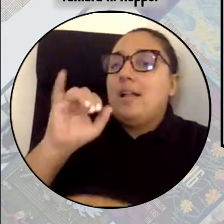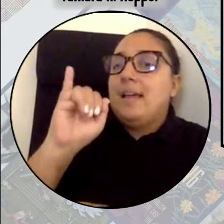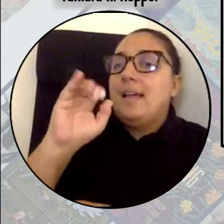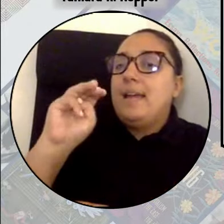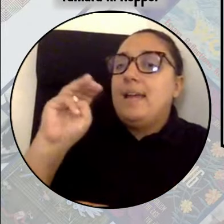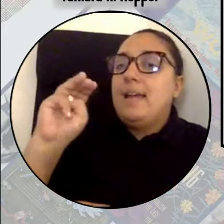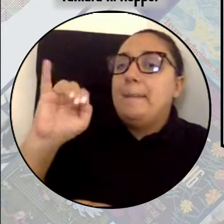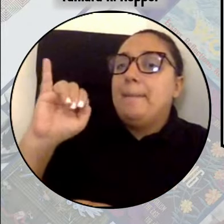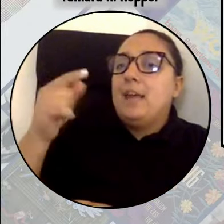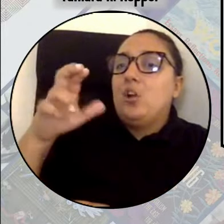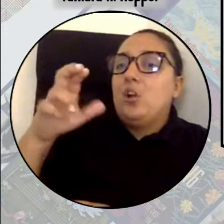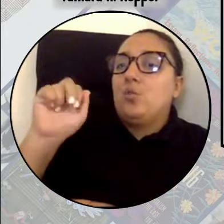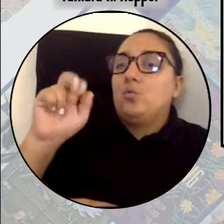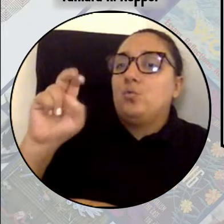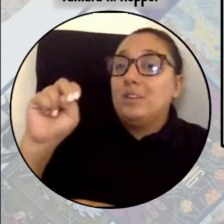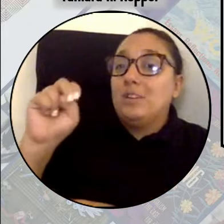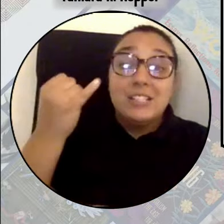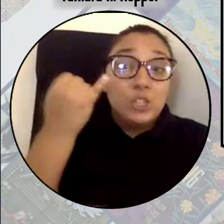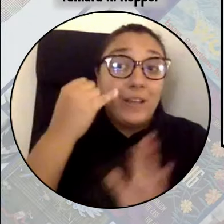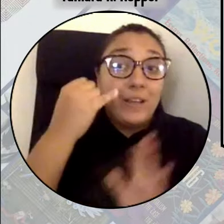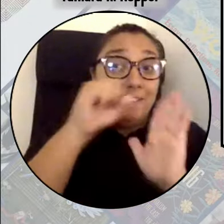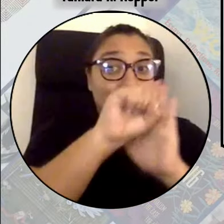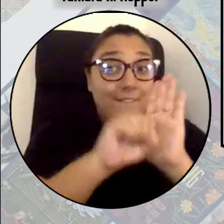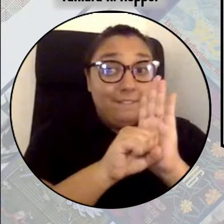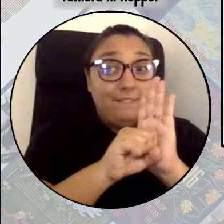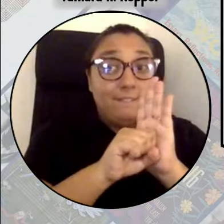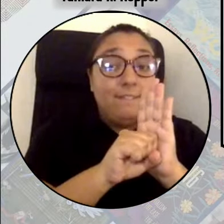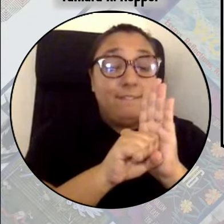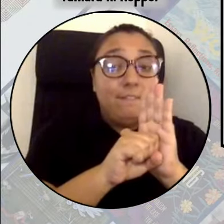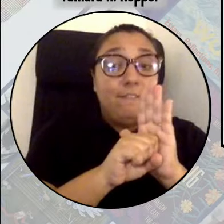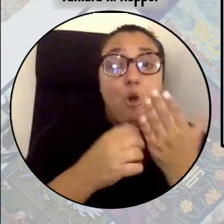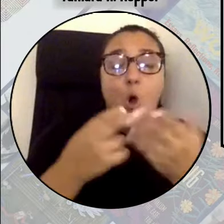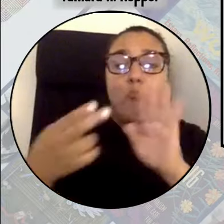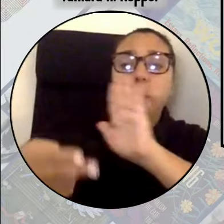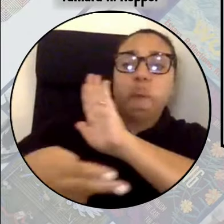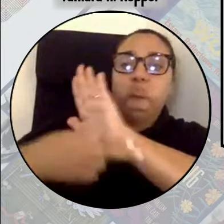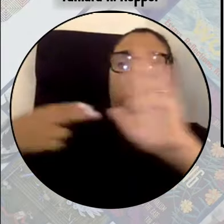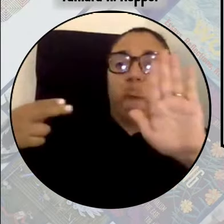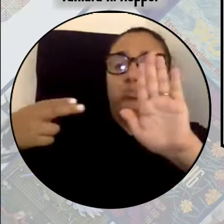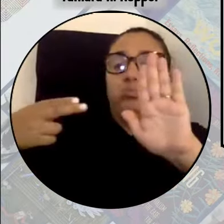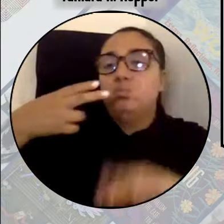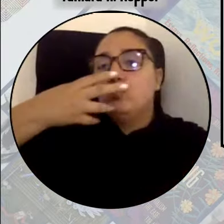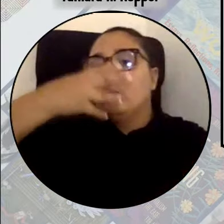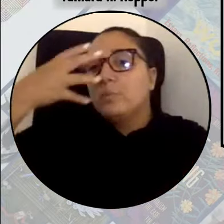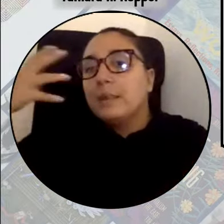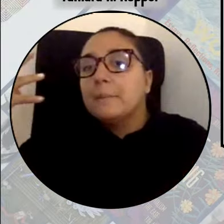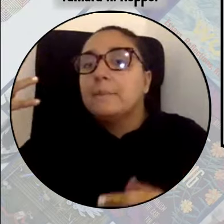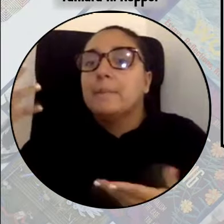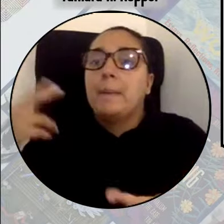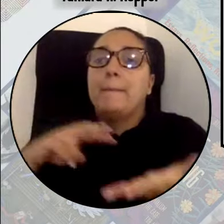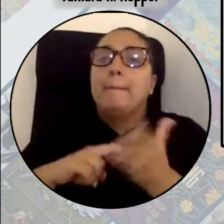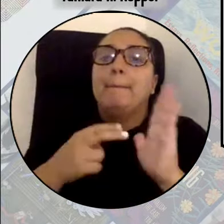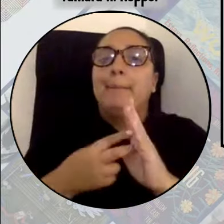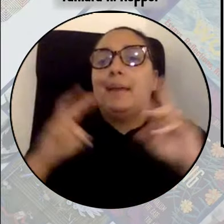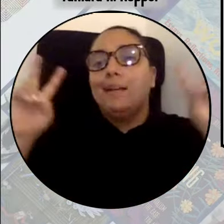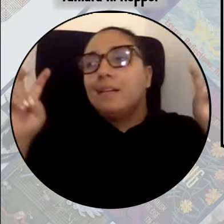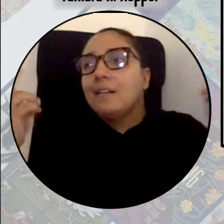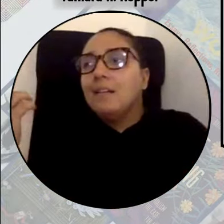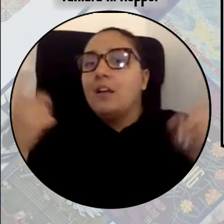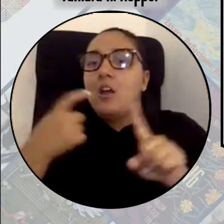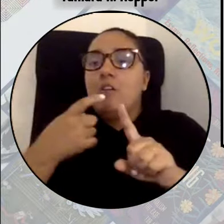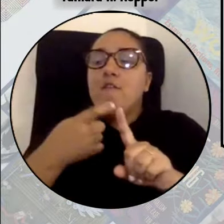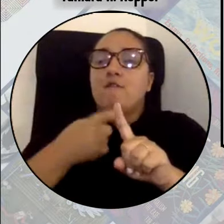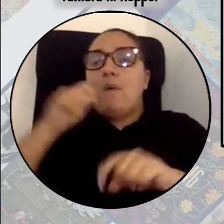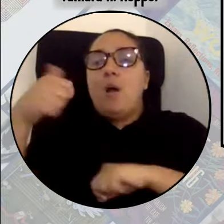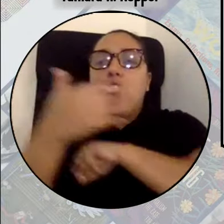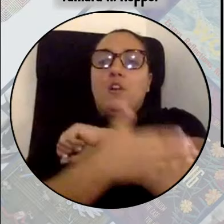is using the term immigrant, sometimes they're using it kind of, you know, in a political level, just to say kind of, you know, foreigner, right? Sometimes they're